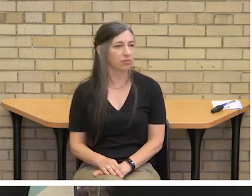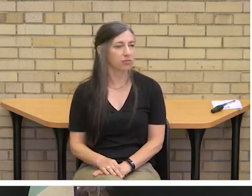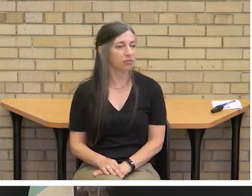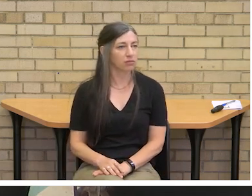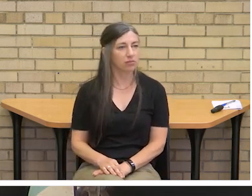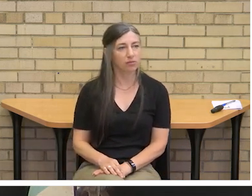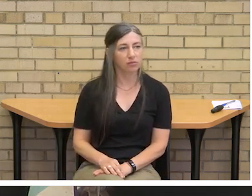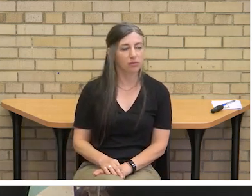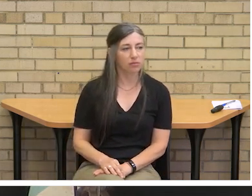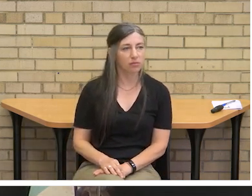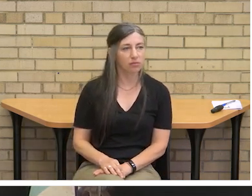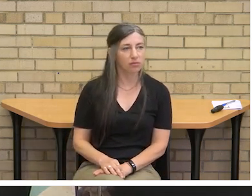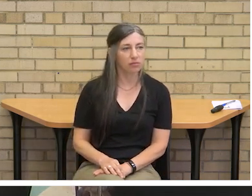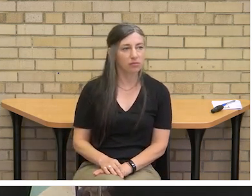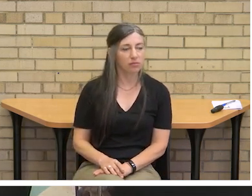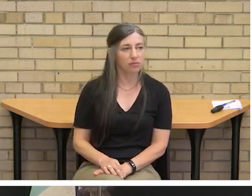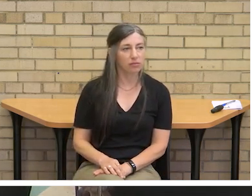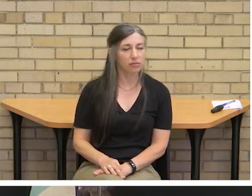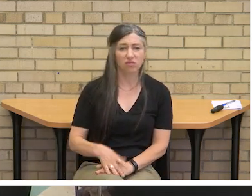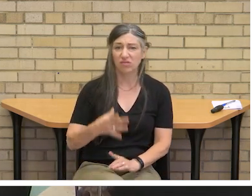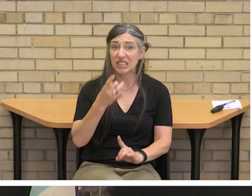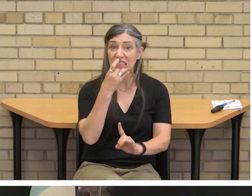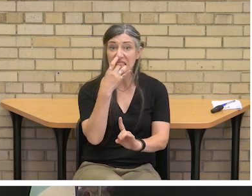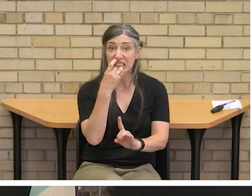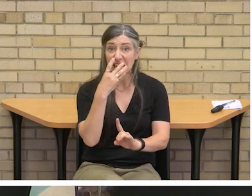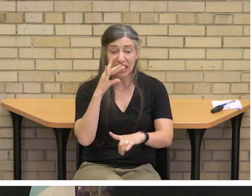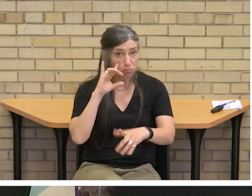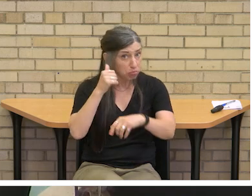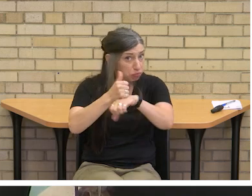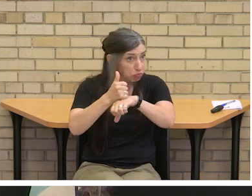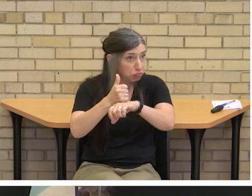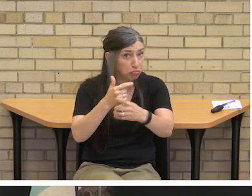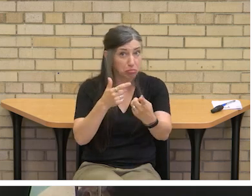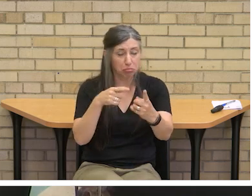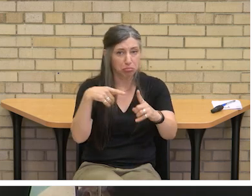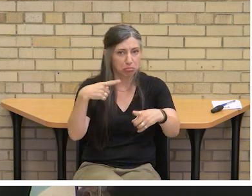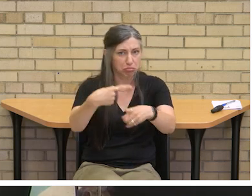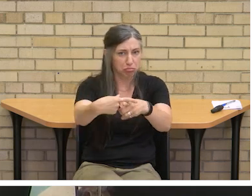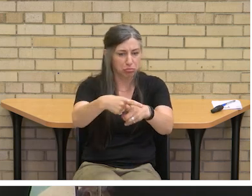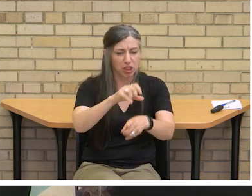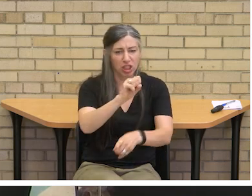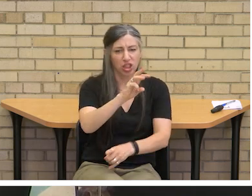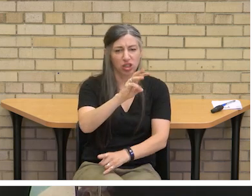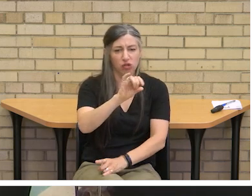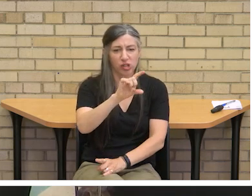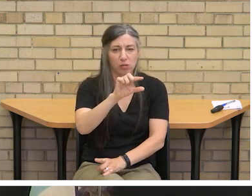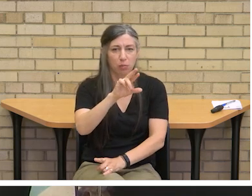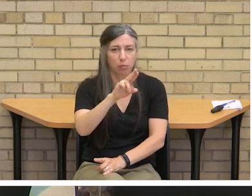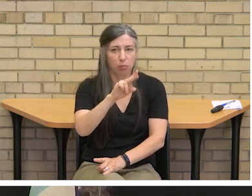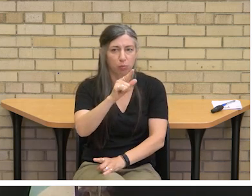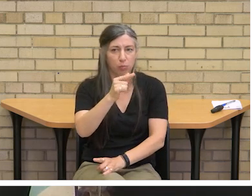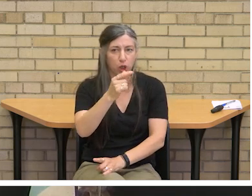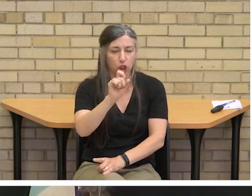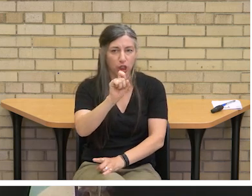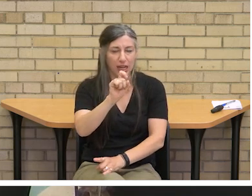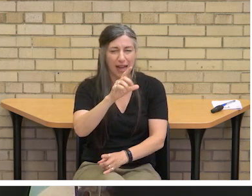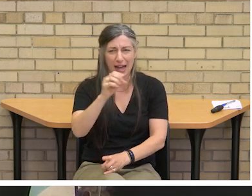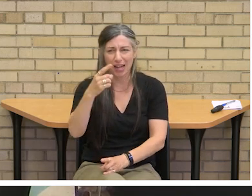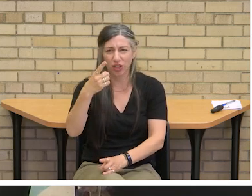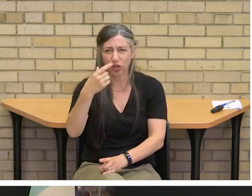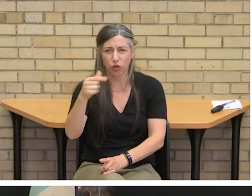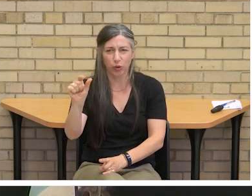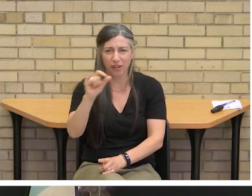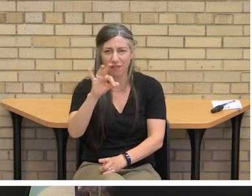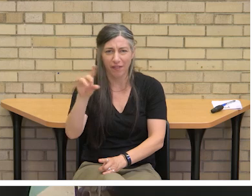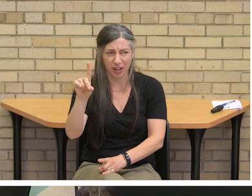Is there any chance that a light can be installed at the intersection of Swinburne and Greenfield Avenue? Speaking as somebody who